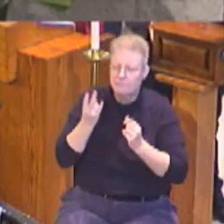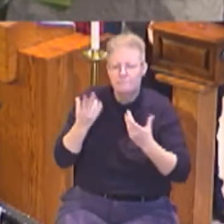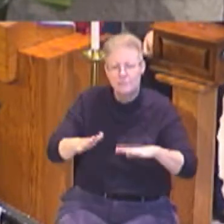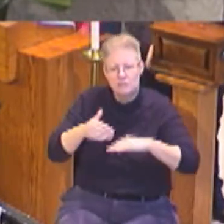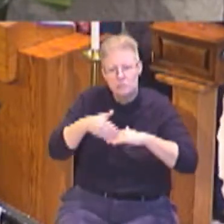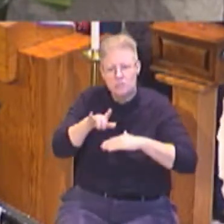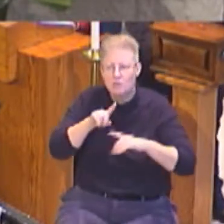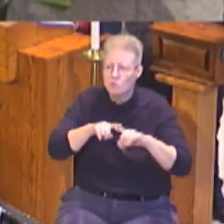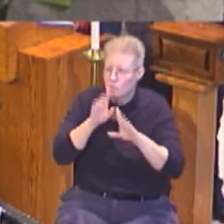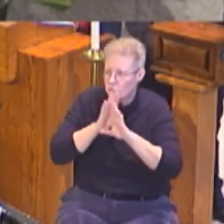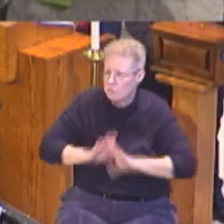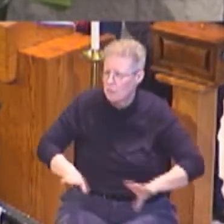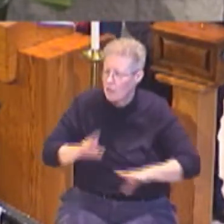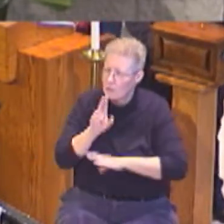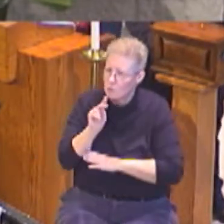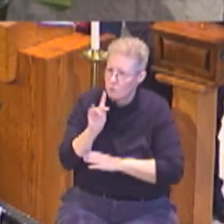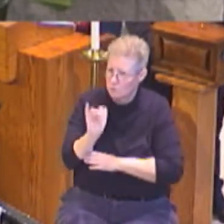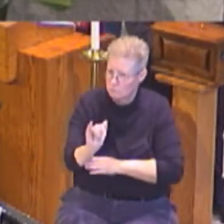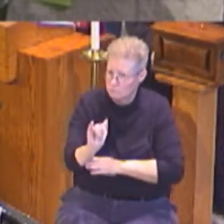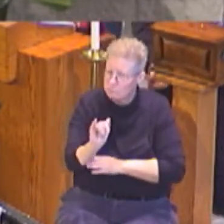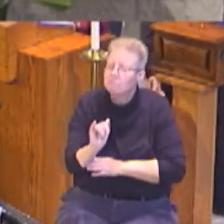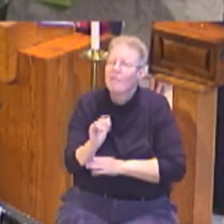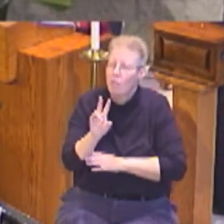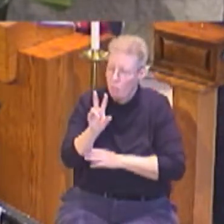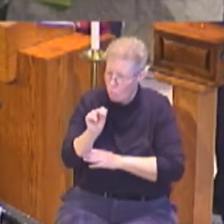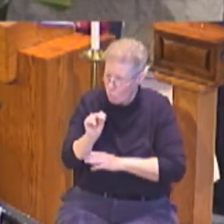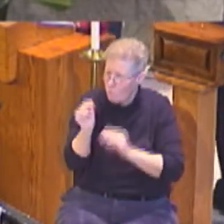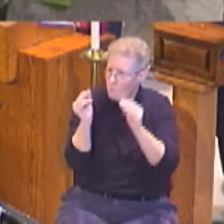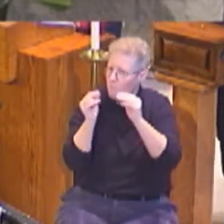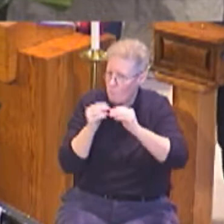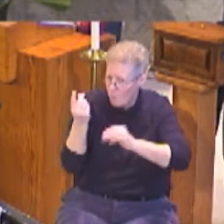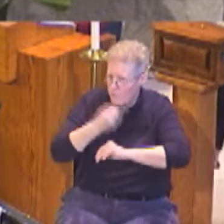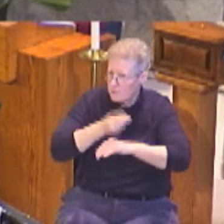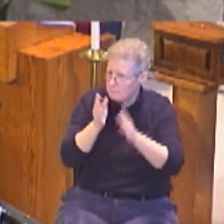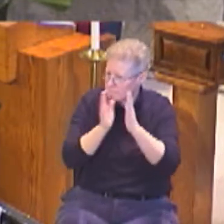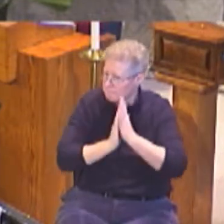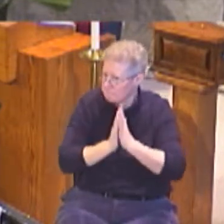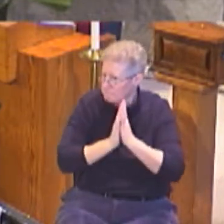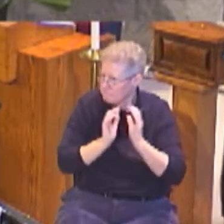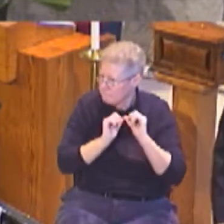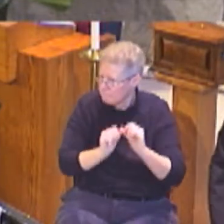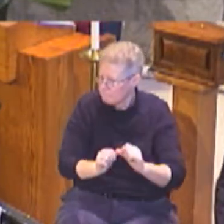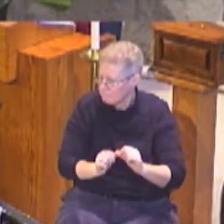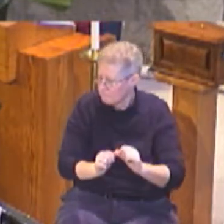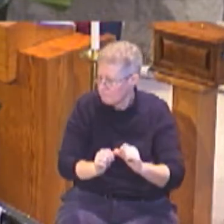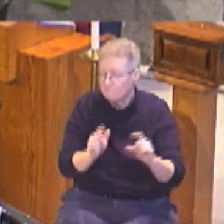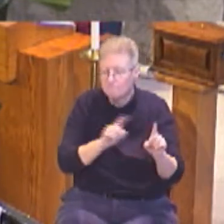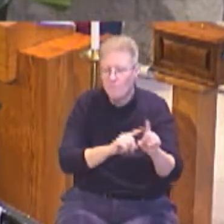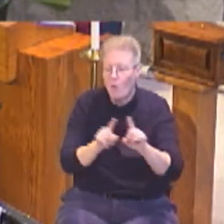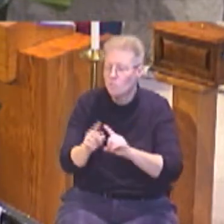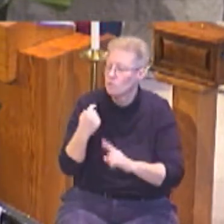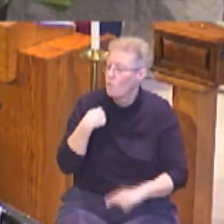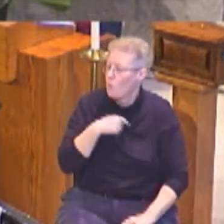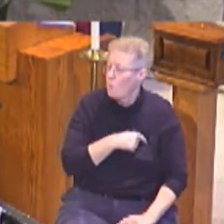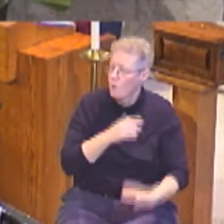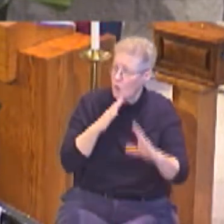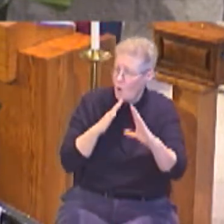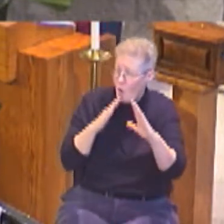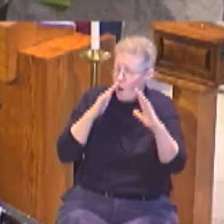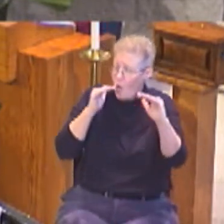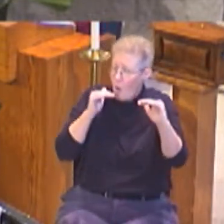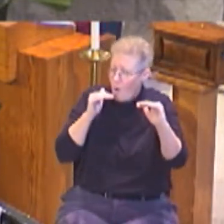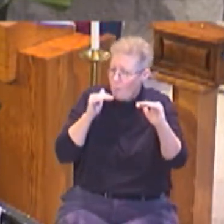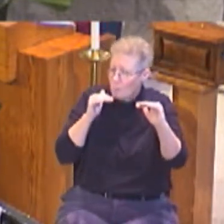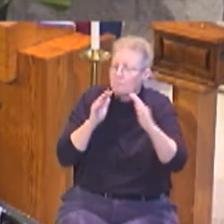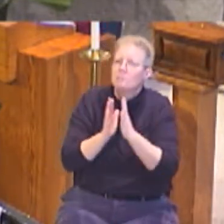Unity, where they are prayed with for an additional 30 days. Also, we hold Reverend Pat, our